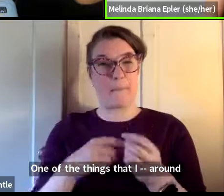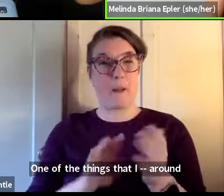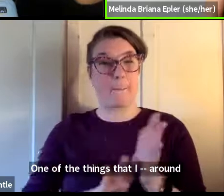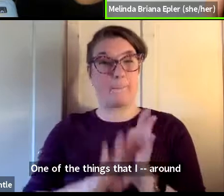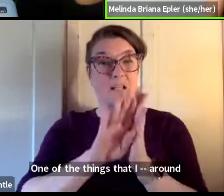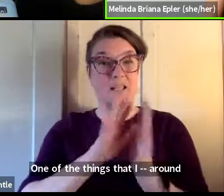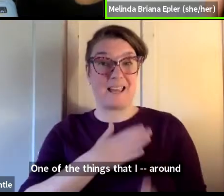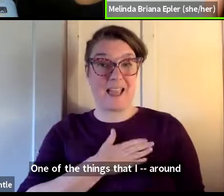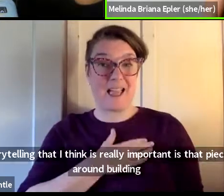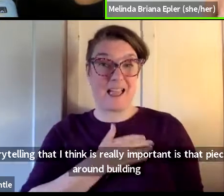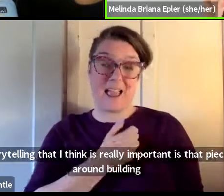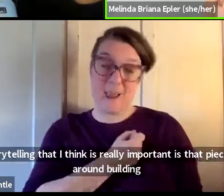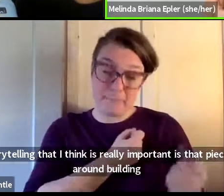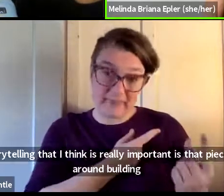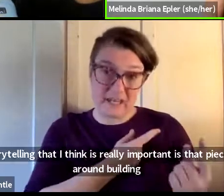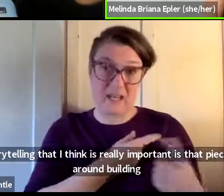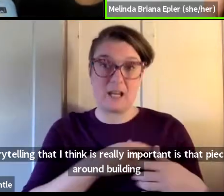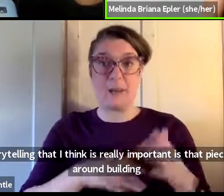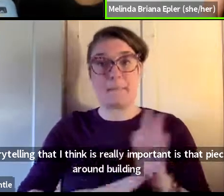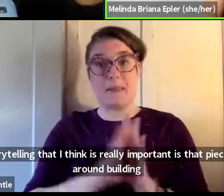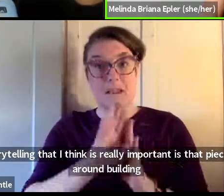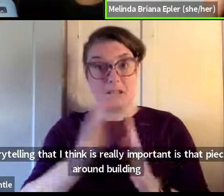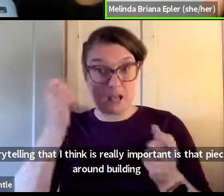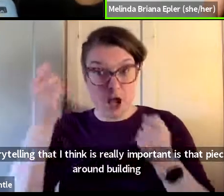building understanding. There's so many people that